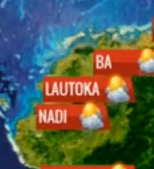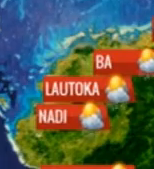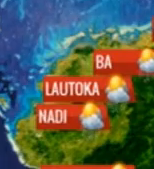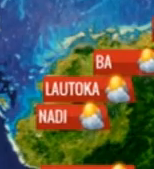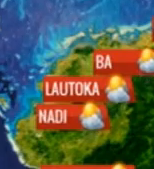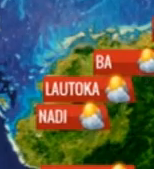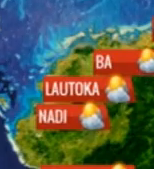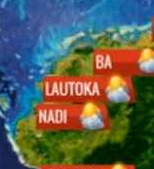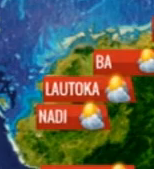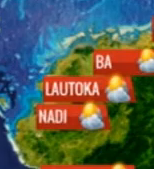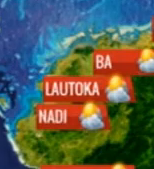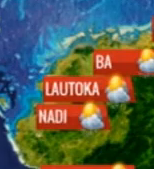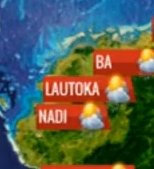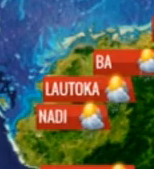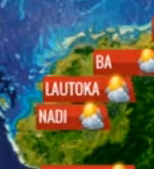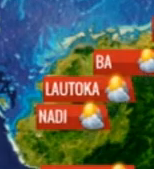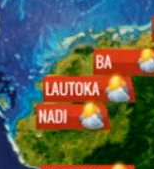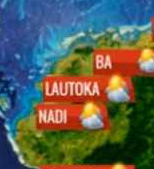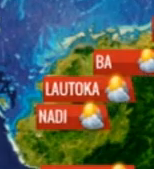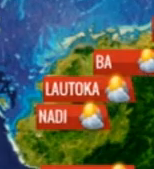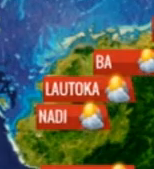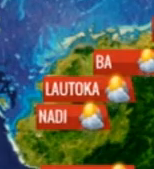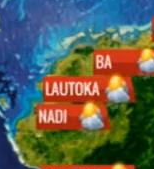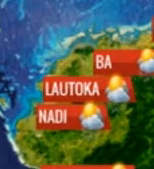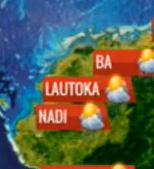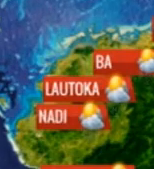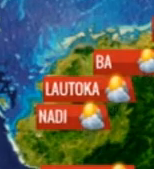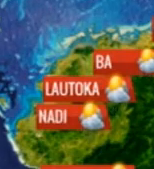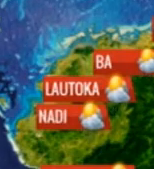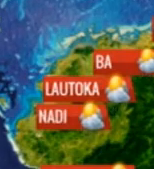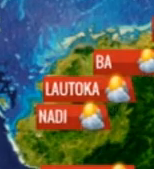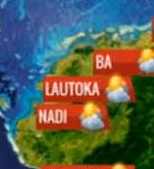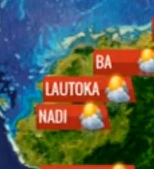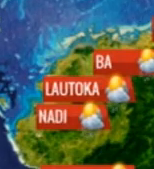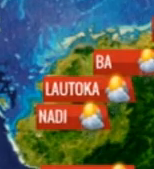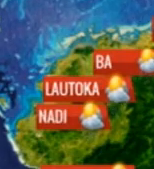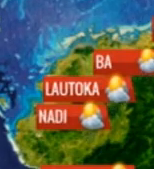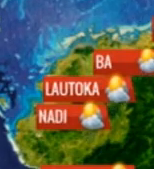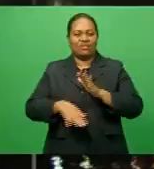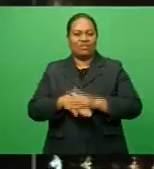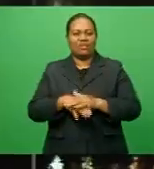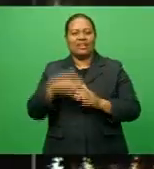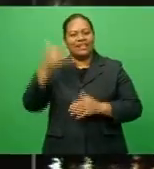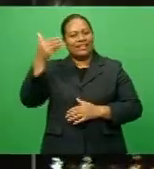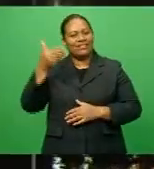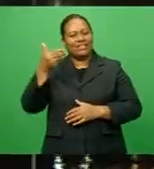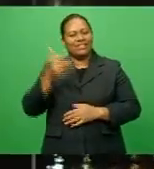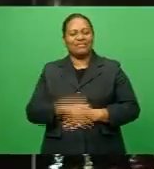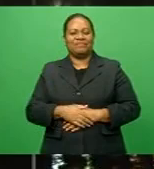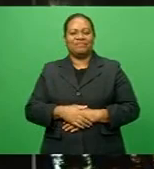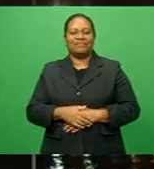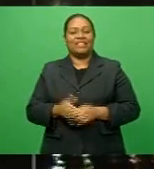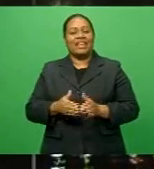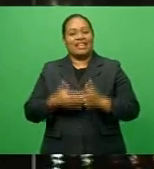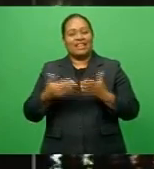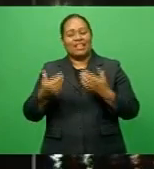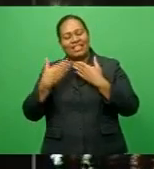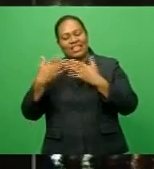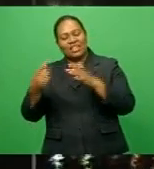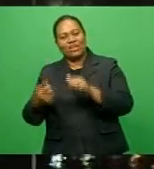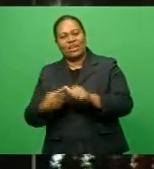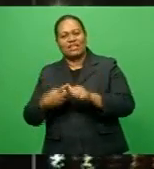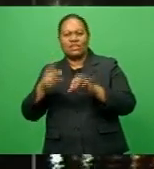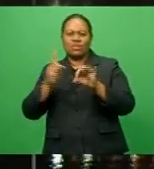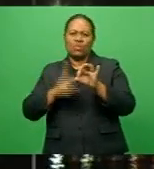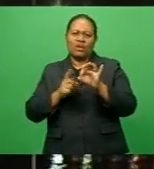weekend. That's all the weather news from my end. Have a wonderful evening. It's back to Jackie. Thanks so much for that, Angie. In Fijian Pulse,